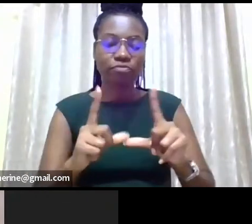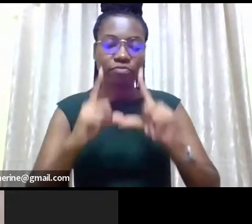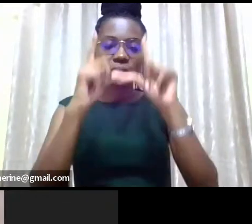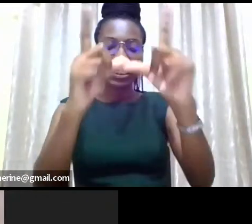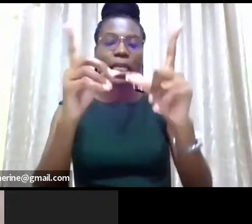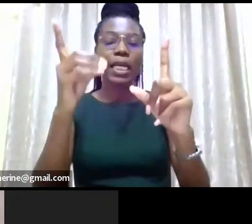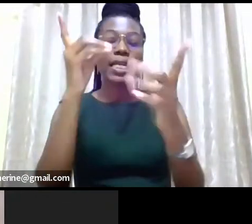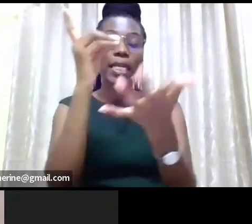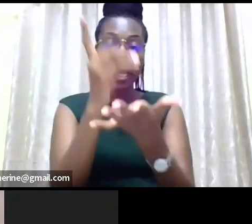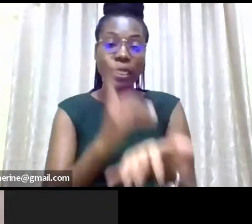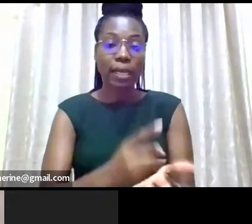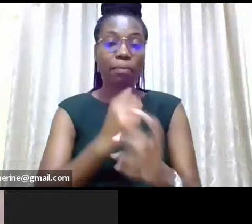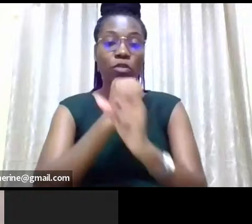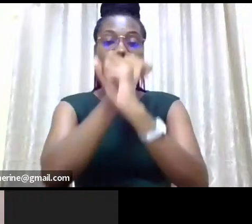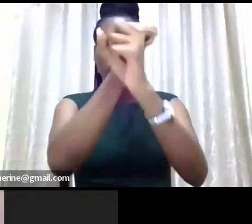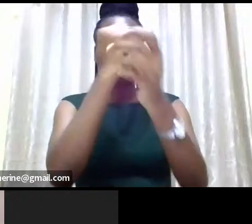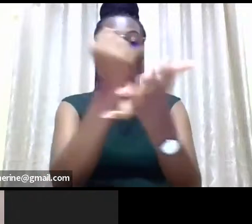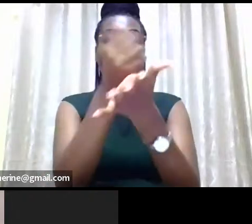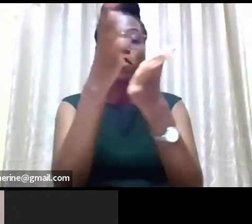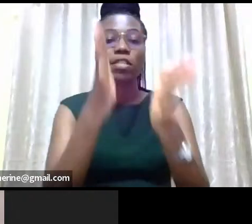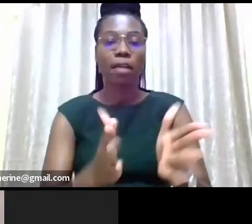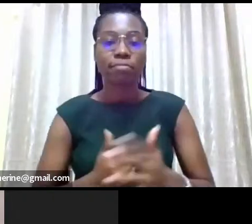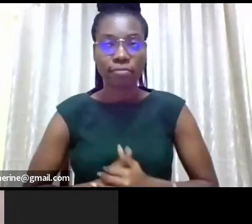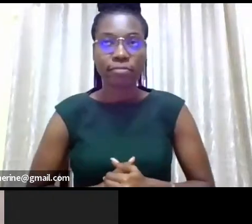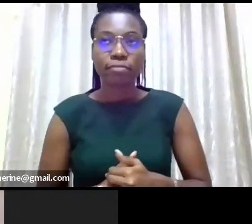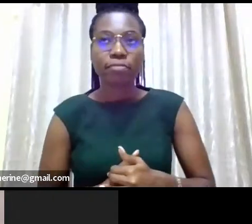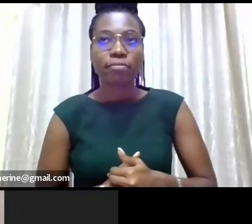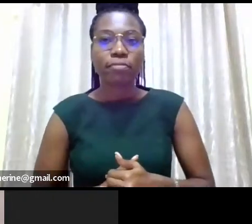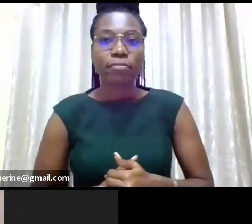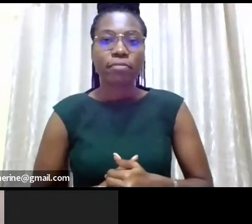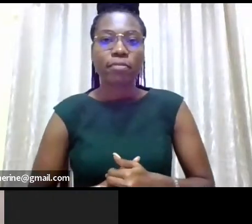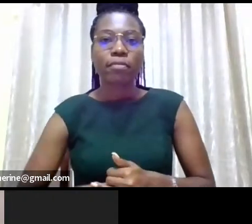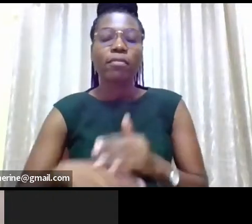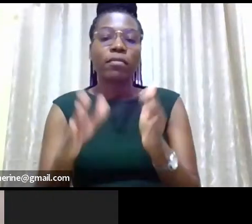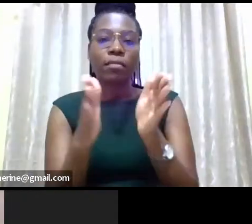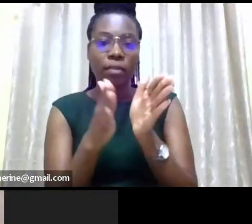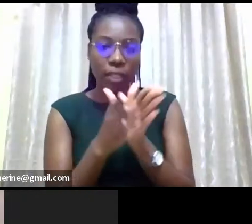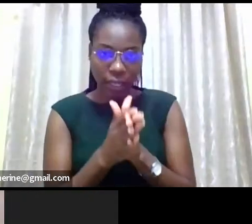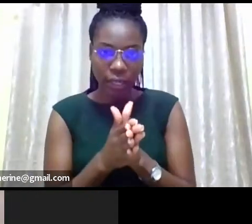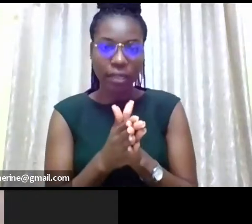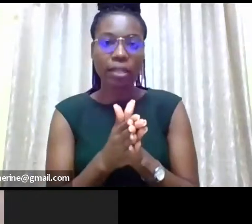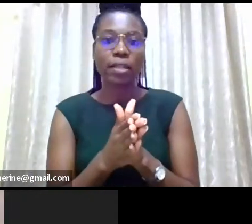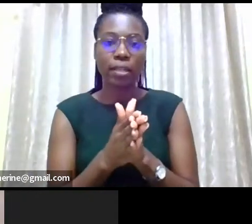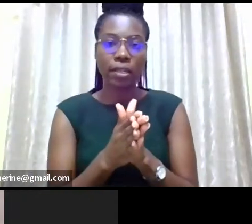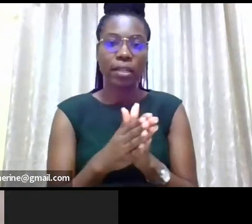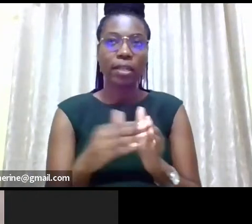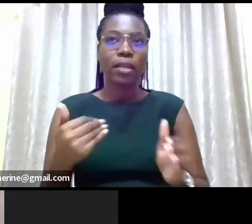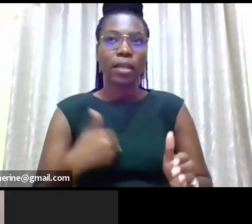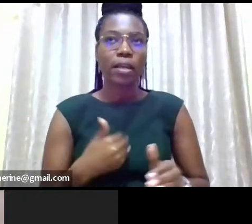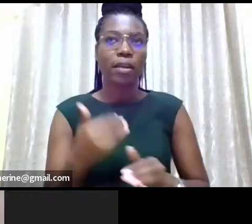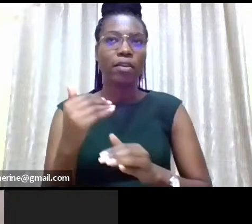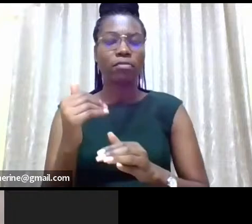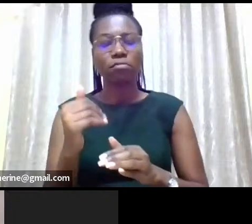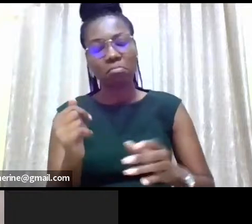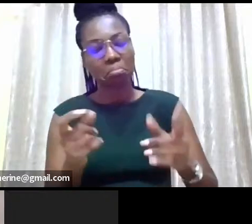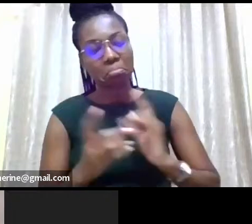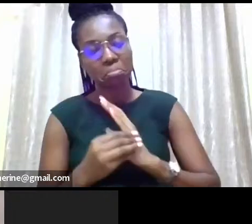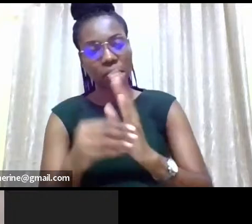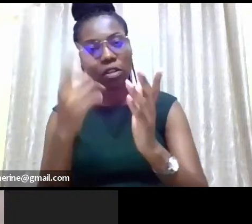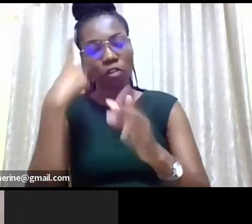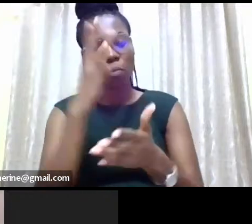protection officer. And I do not know the guidance in terms of